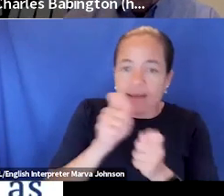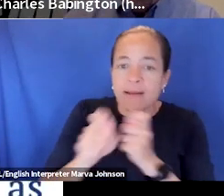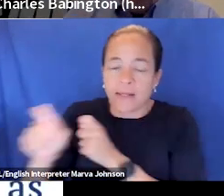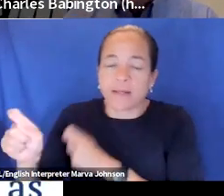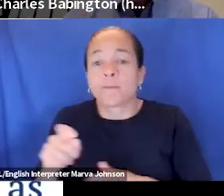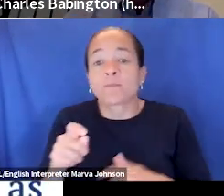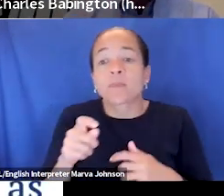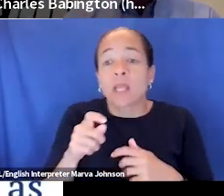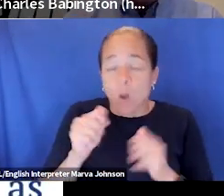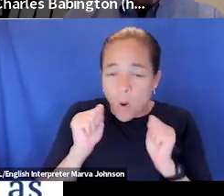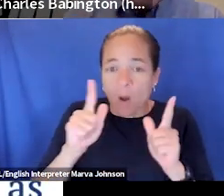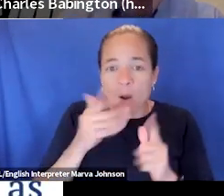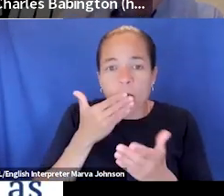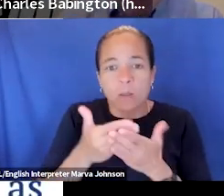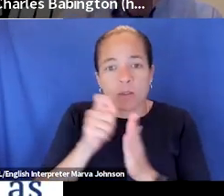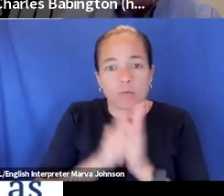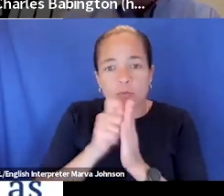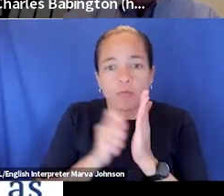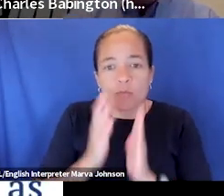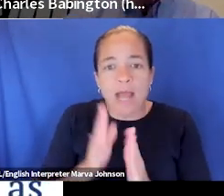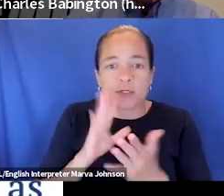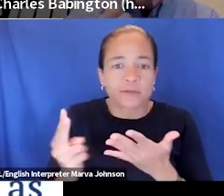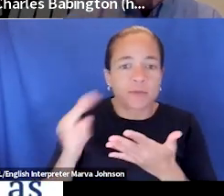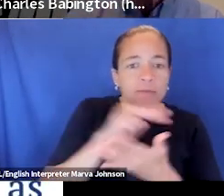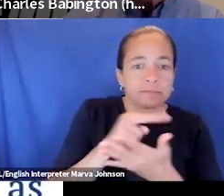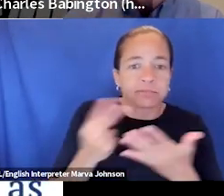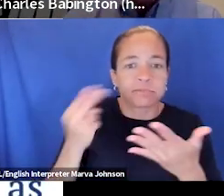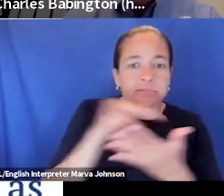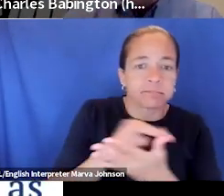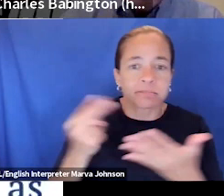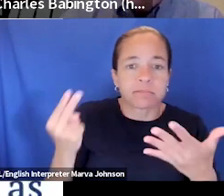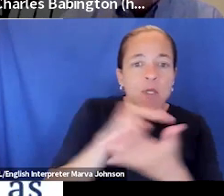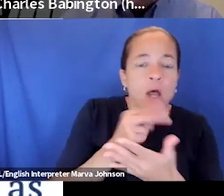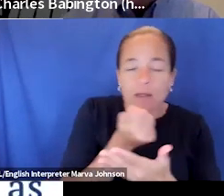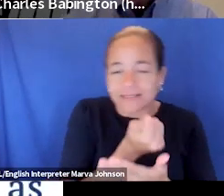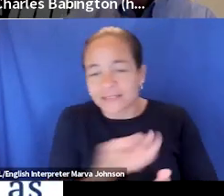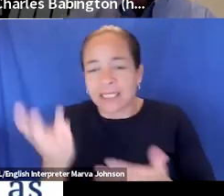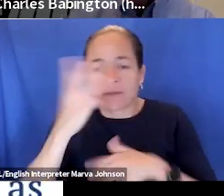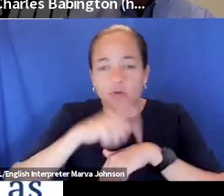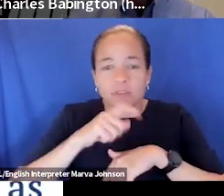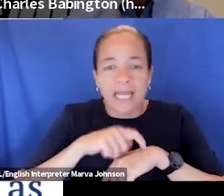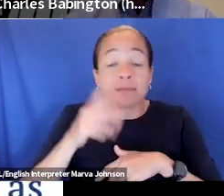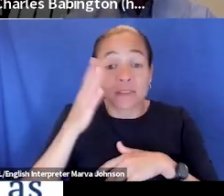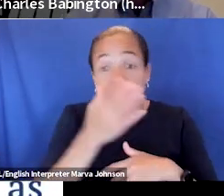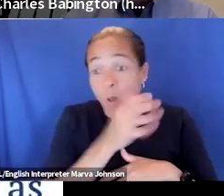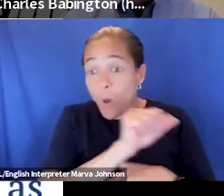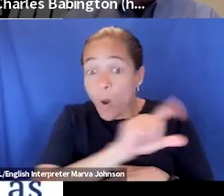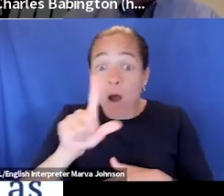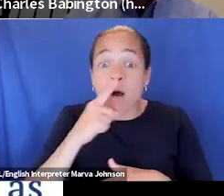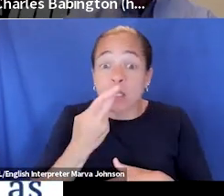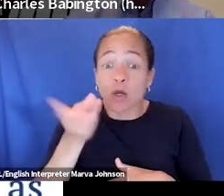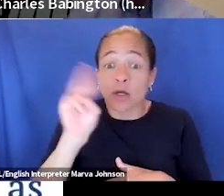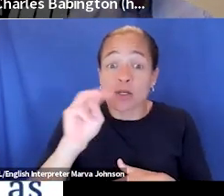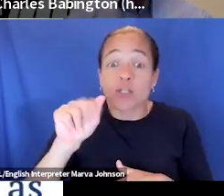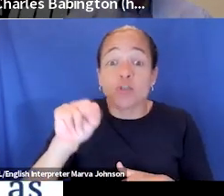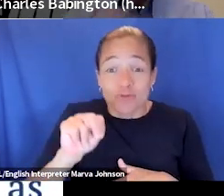multiple times. I promise you, you will find typos because you're a human being. All humans make typos, little mistakes. You're going to go through it